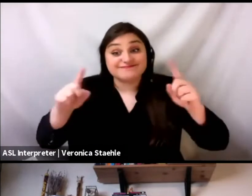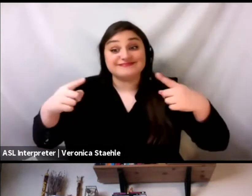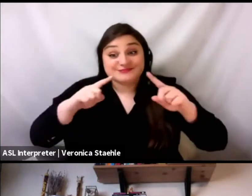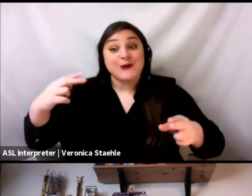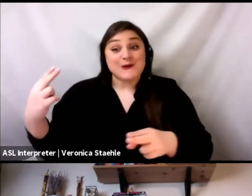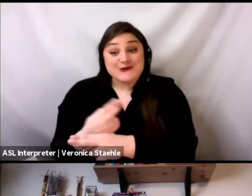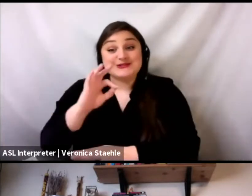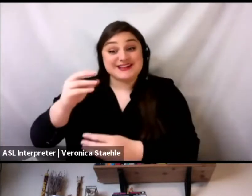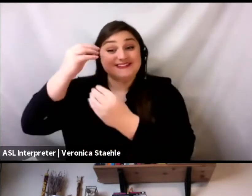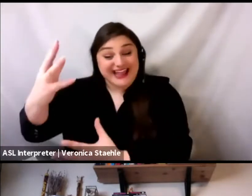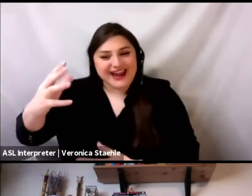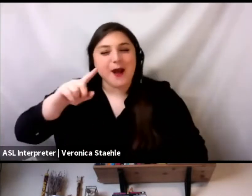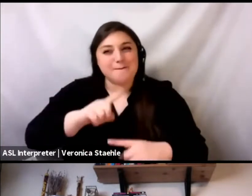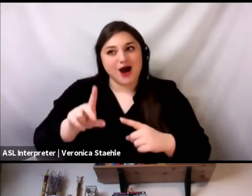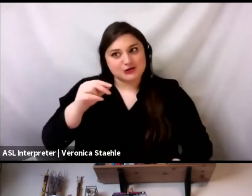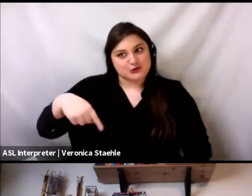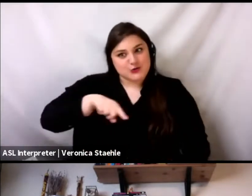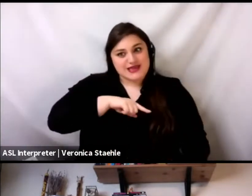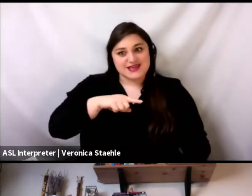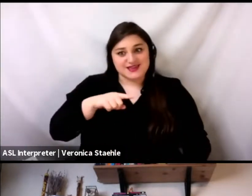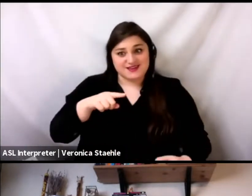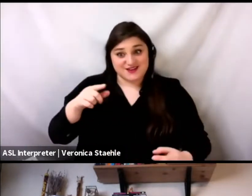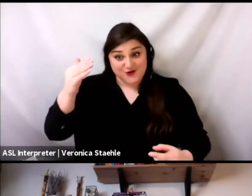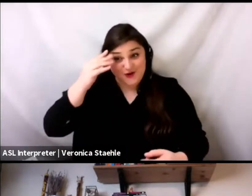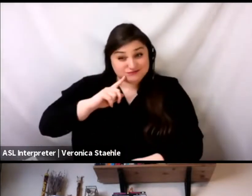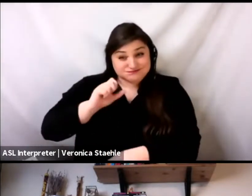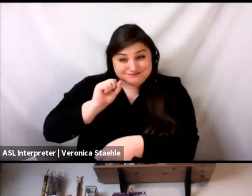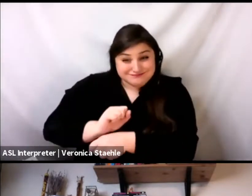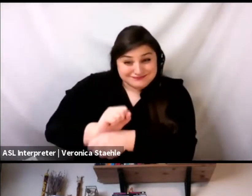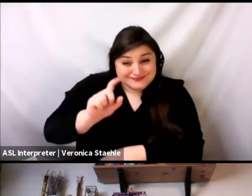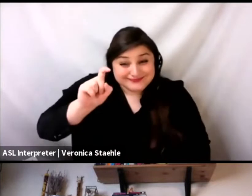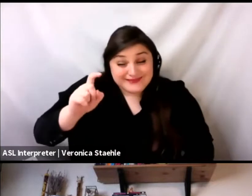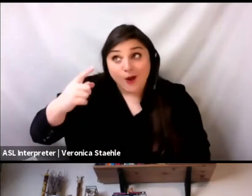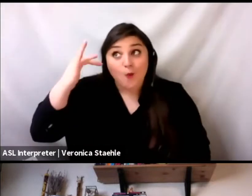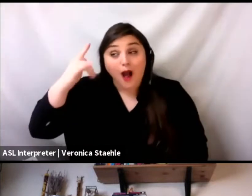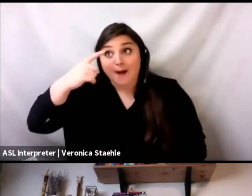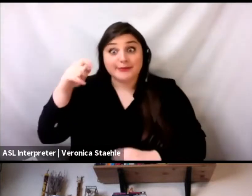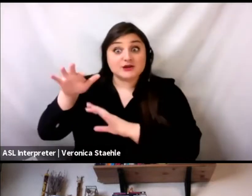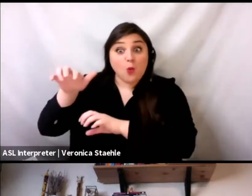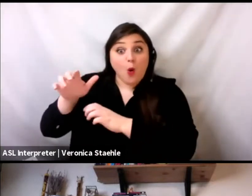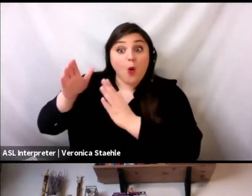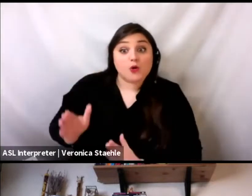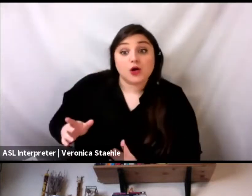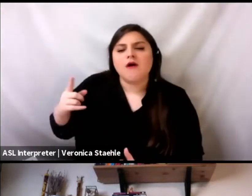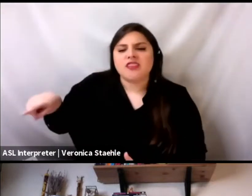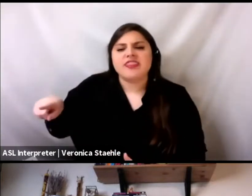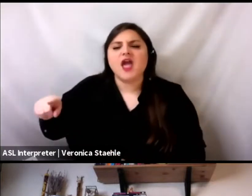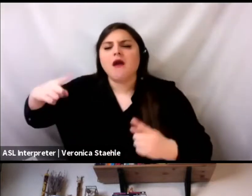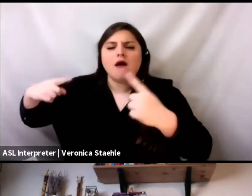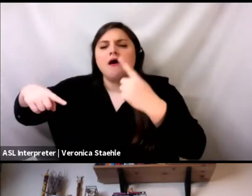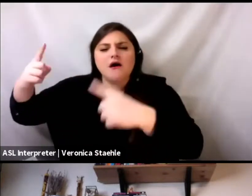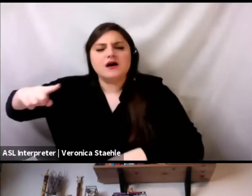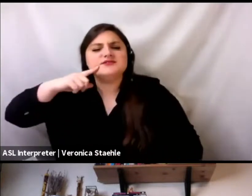because a bunch of ethical coders says yes to this, or like what is it? Is it enough? Is